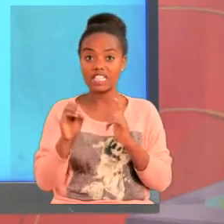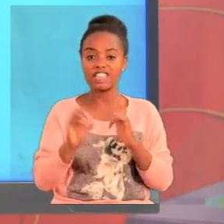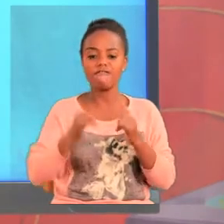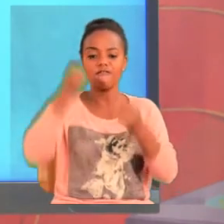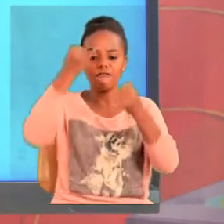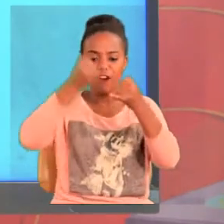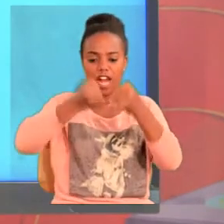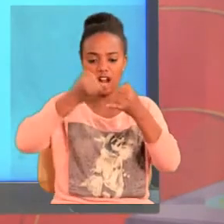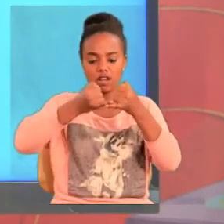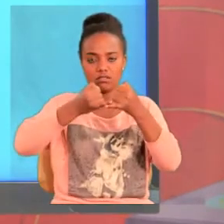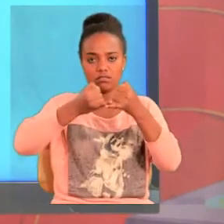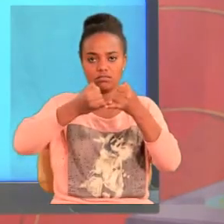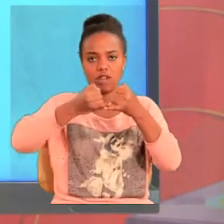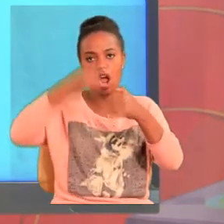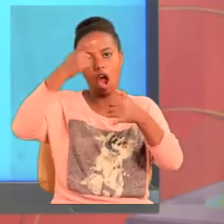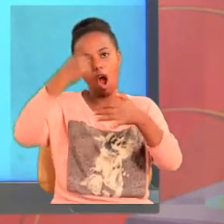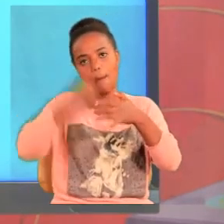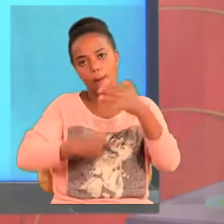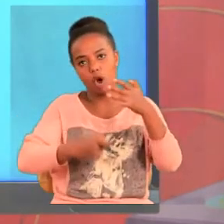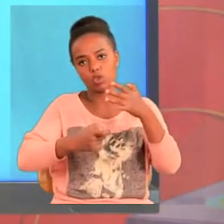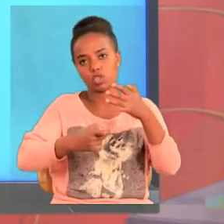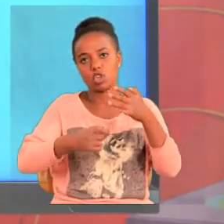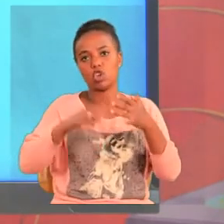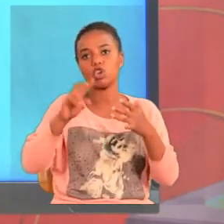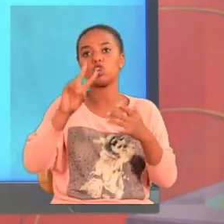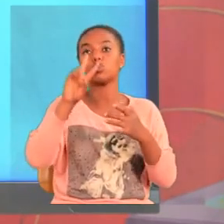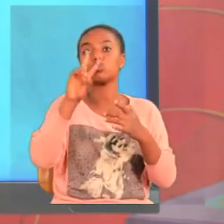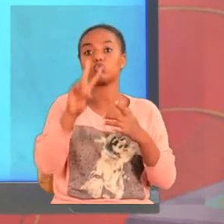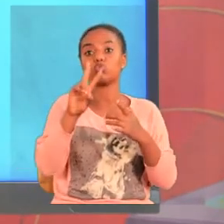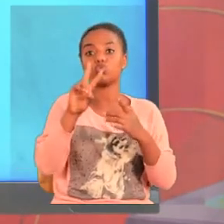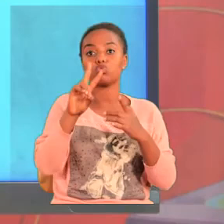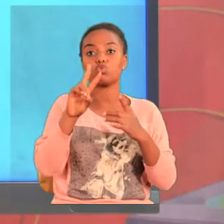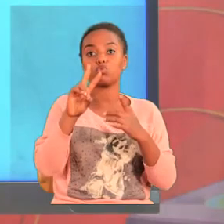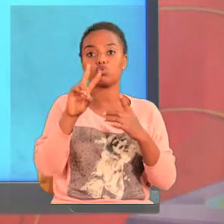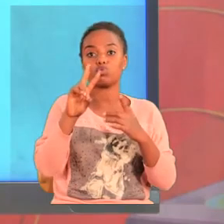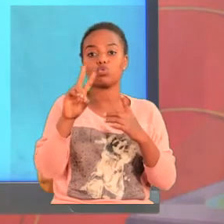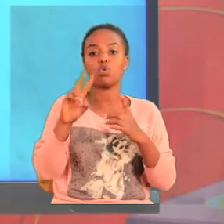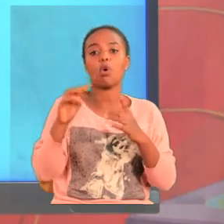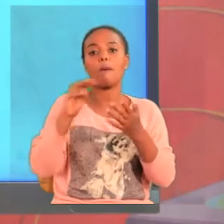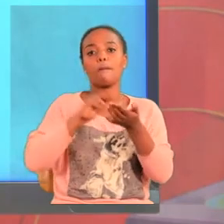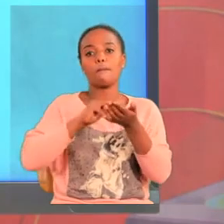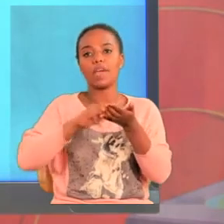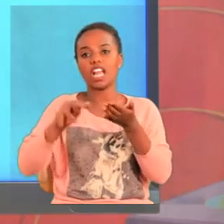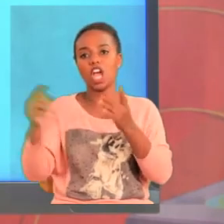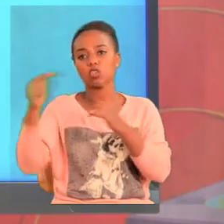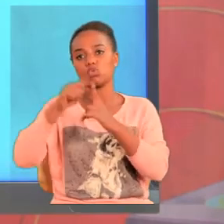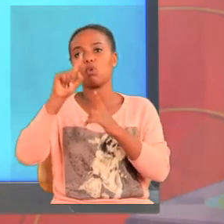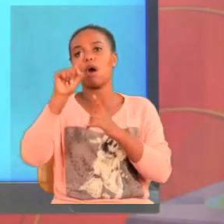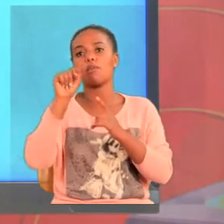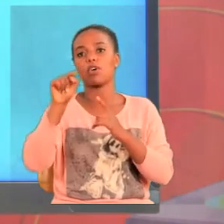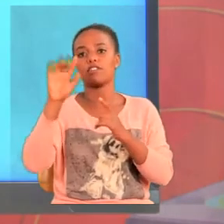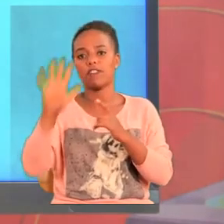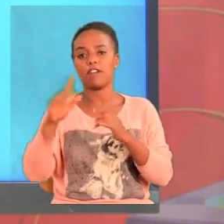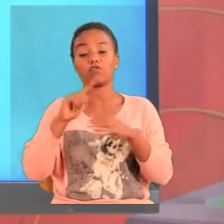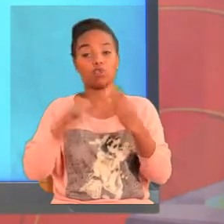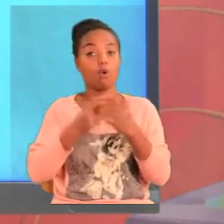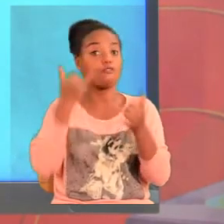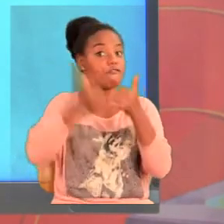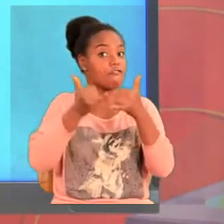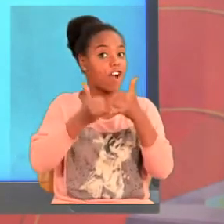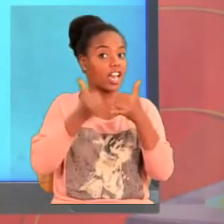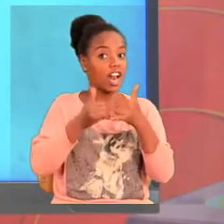amount from 2 million to 1.5, final amount is 1.5. So you put 1.5 on the final